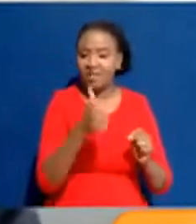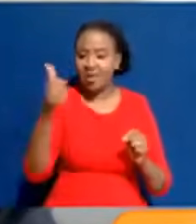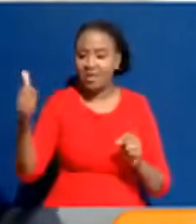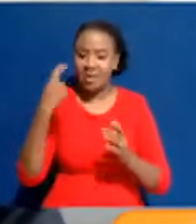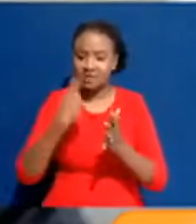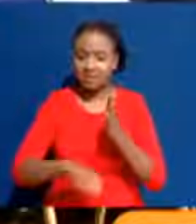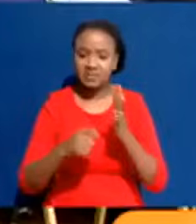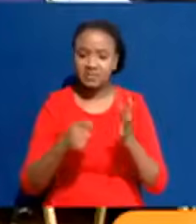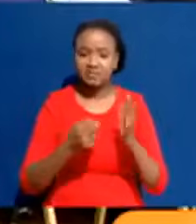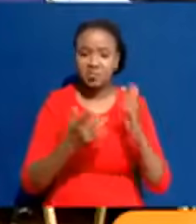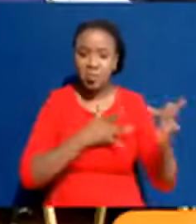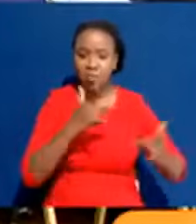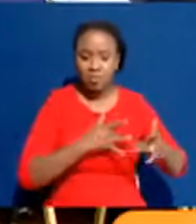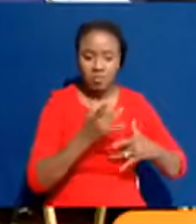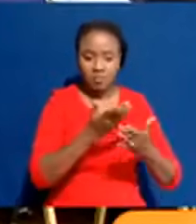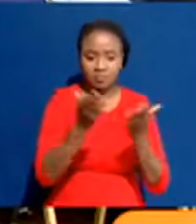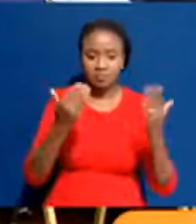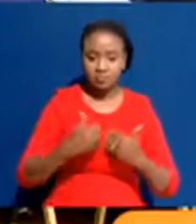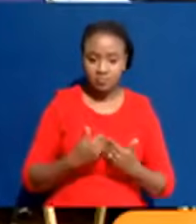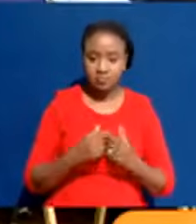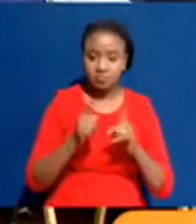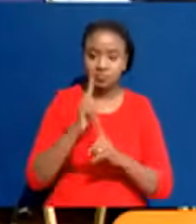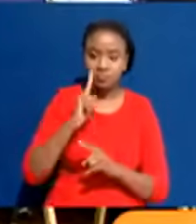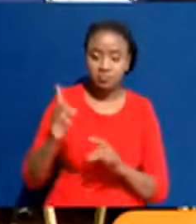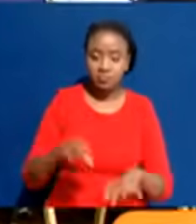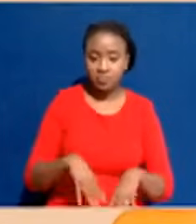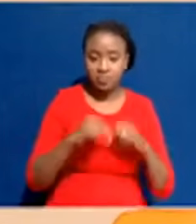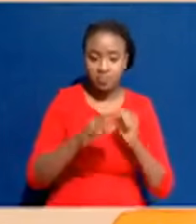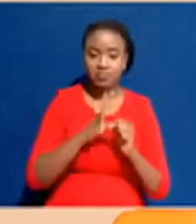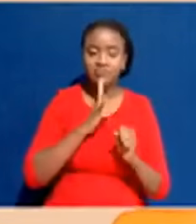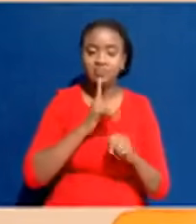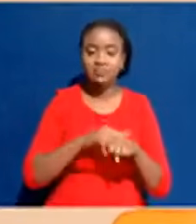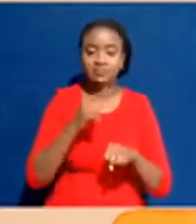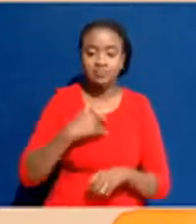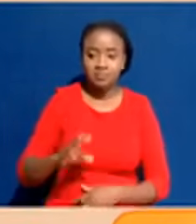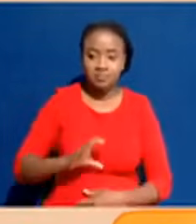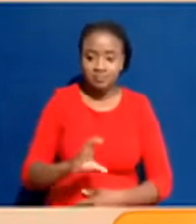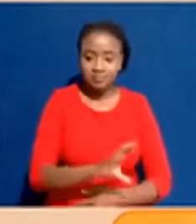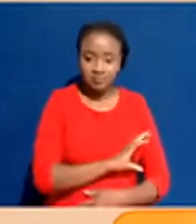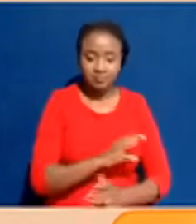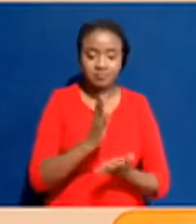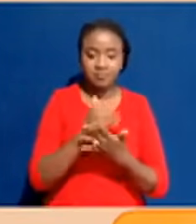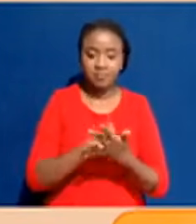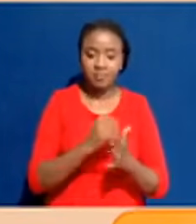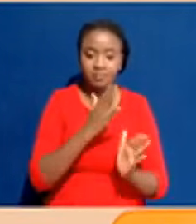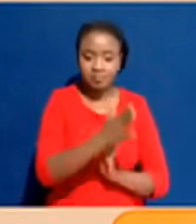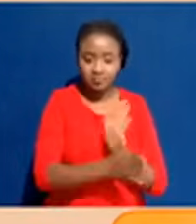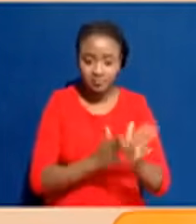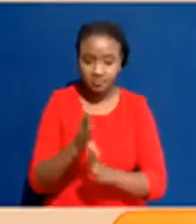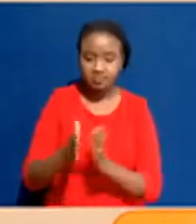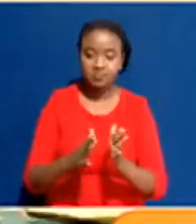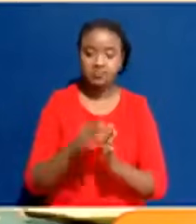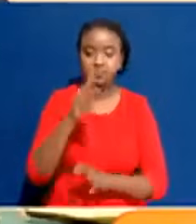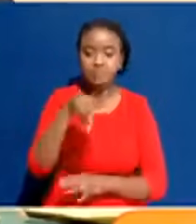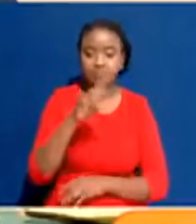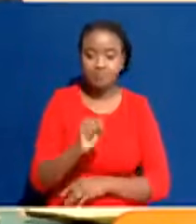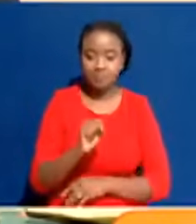by Kenyans. The chair spoke during a committee session where State Department for Planning Principal Secretary James